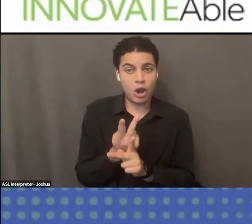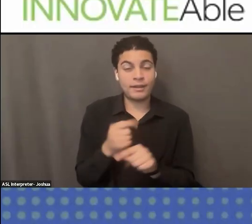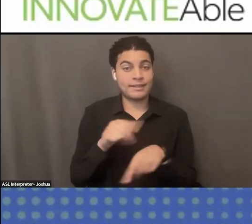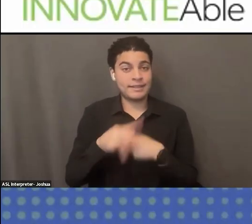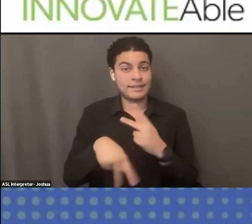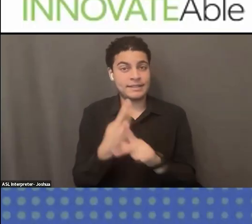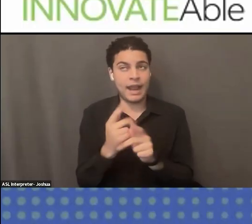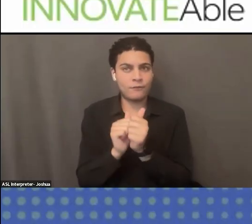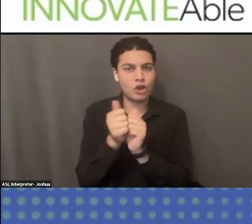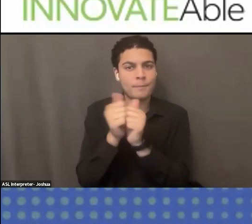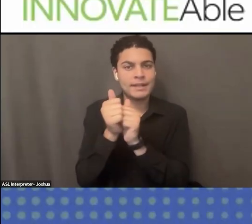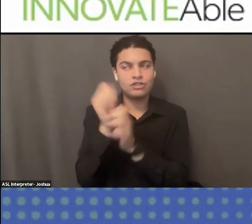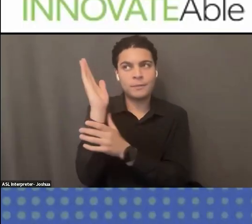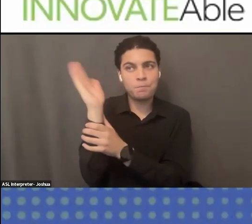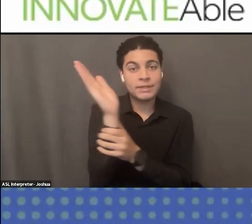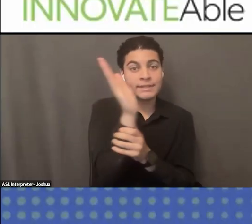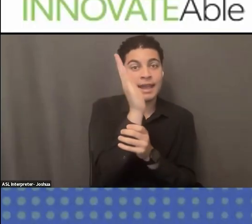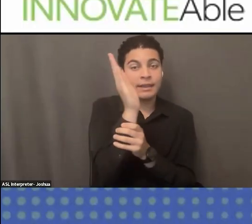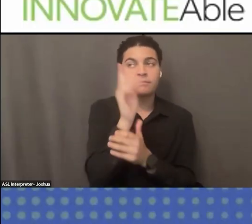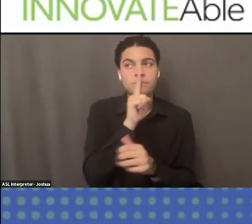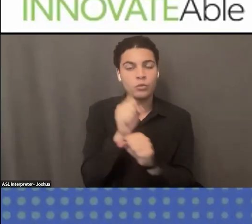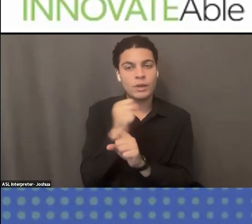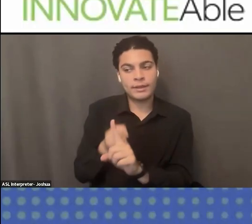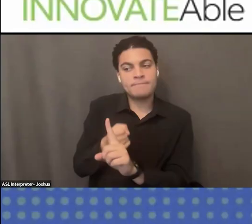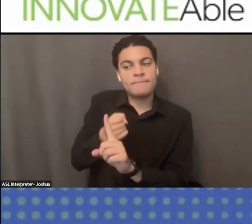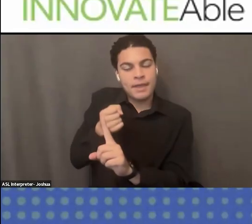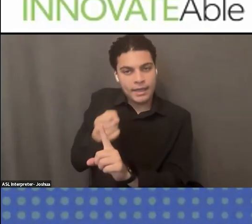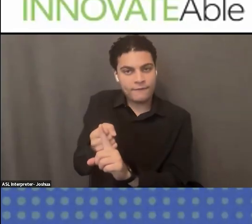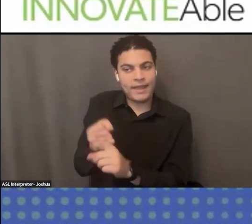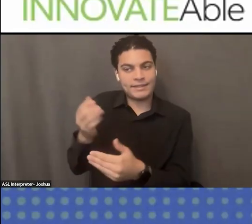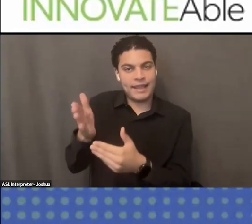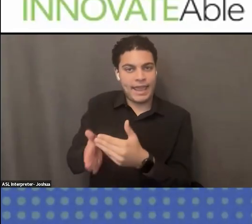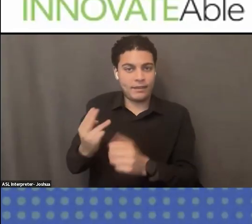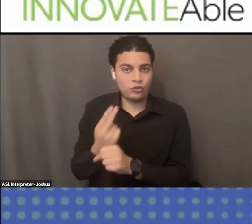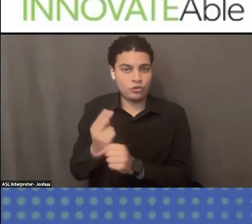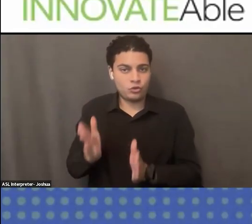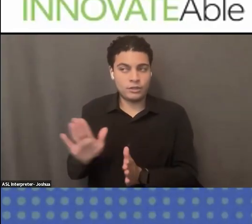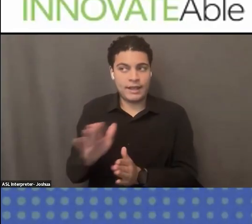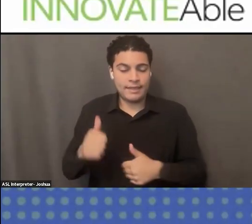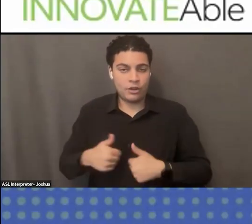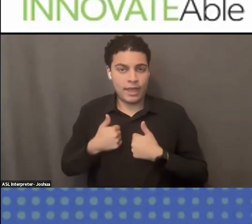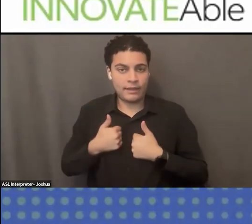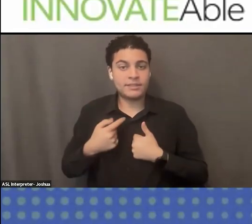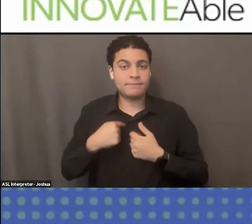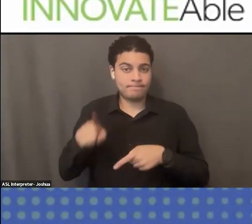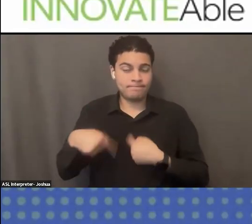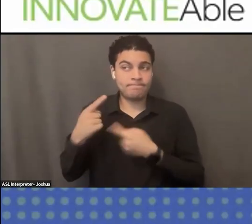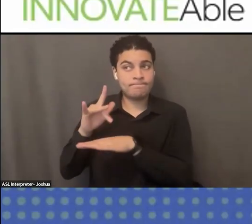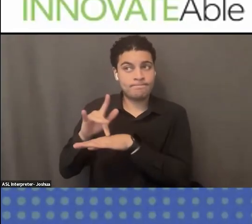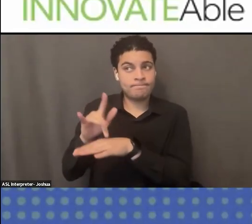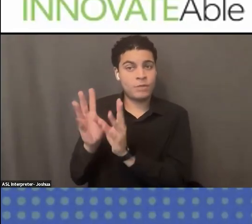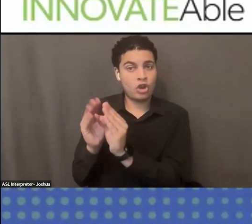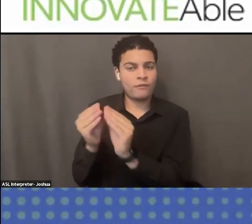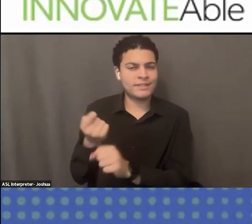the ability to change the lives of the end users. I have been attending Travel Ability for a few years now, and